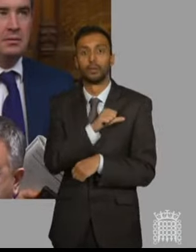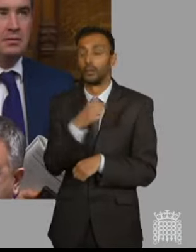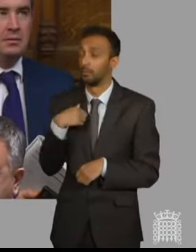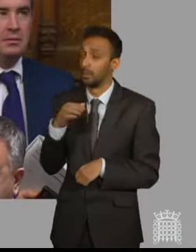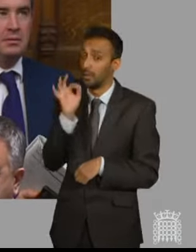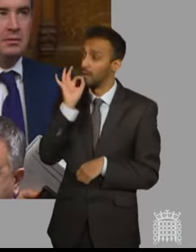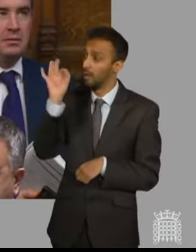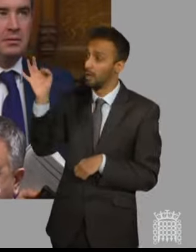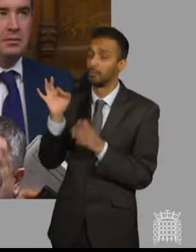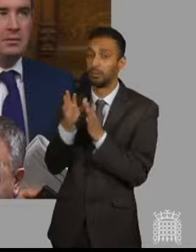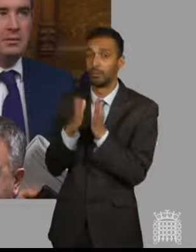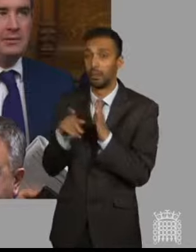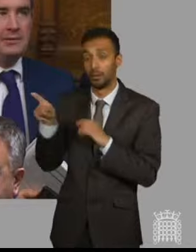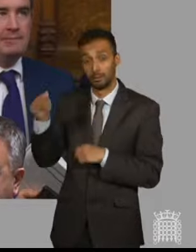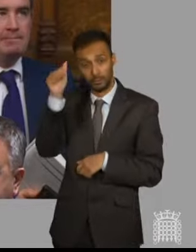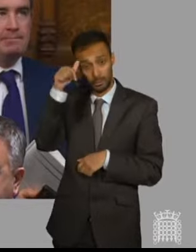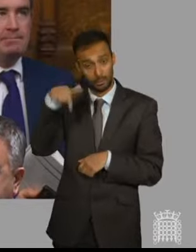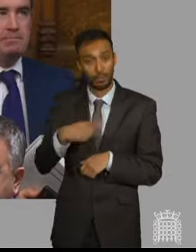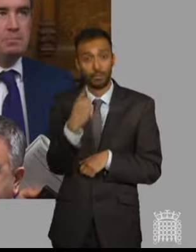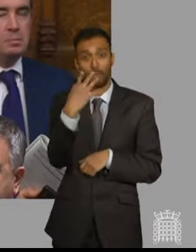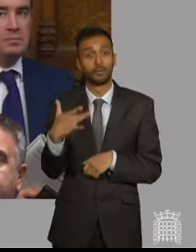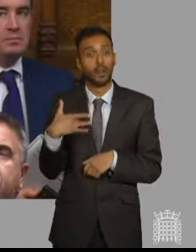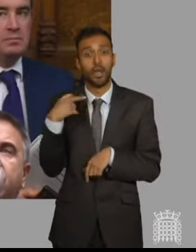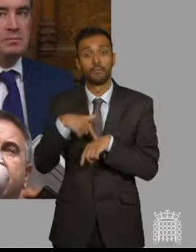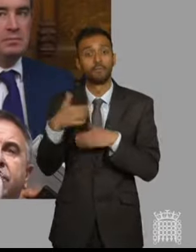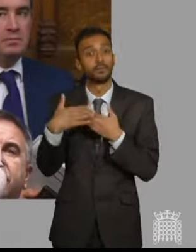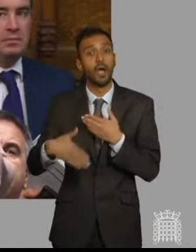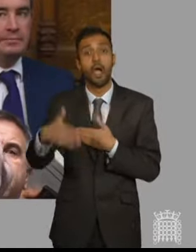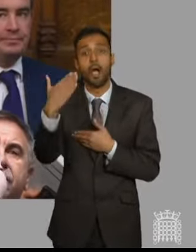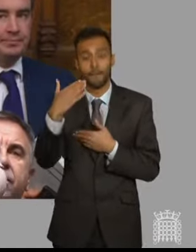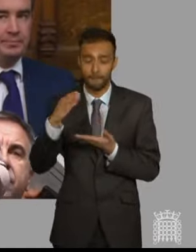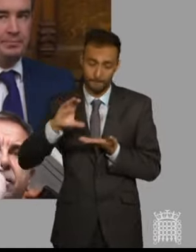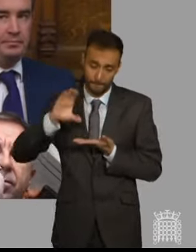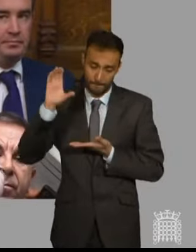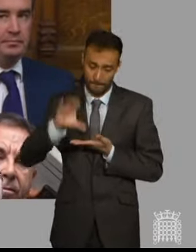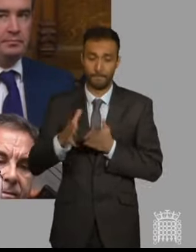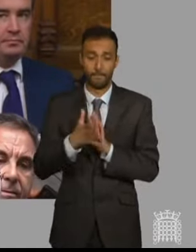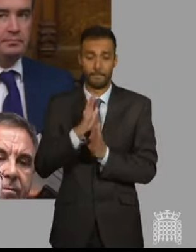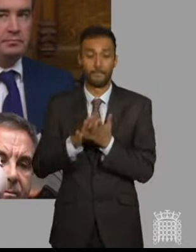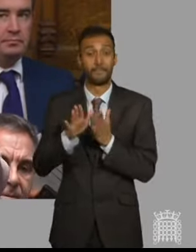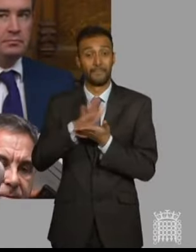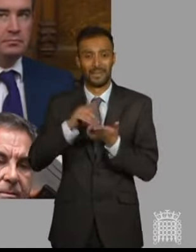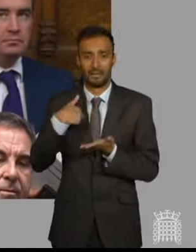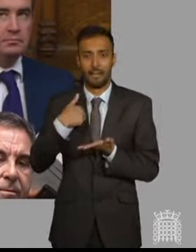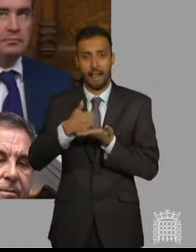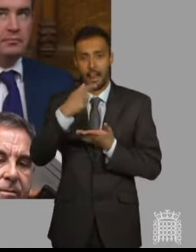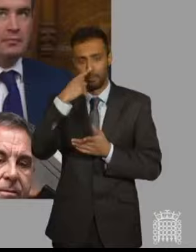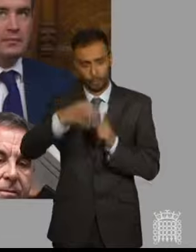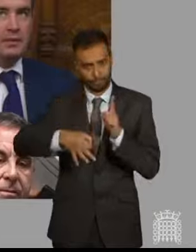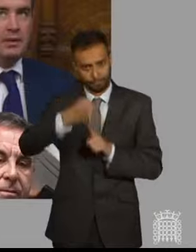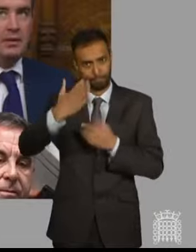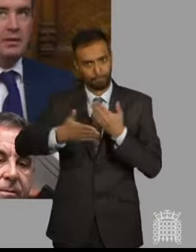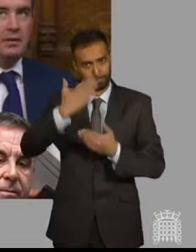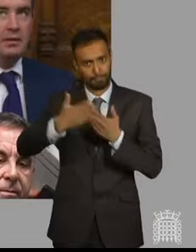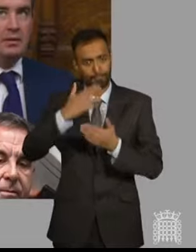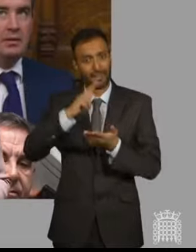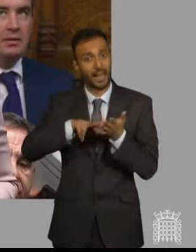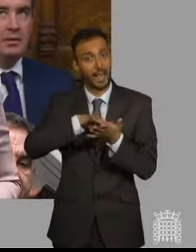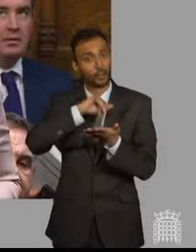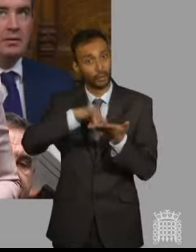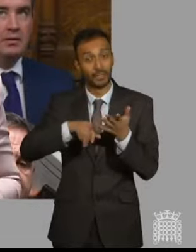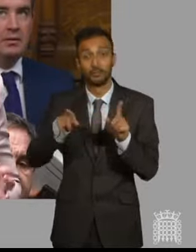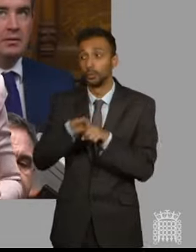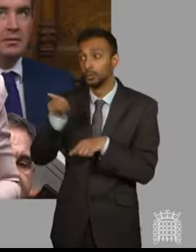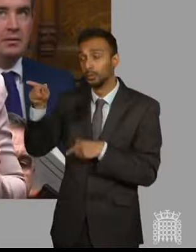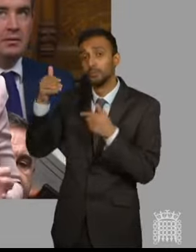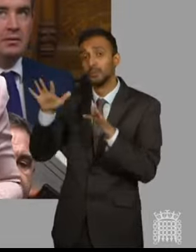NHS healthcare that's provided, but also support his plan to double medical training places by 2031? And we're also ready